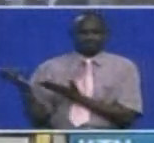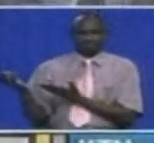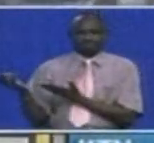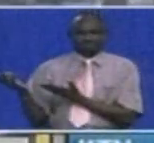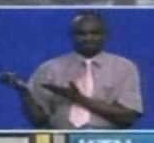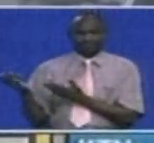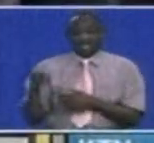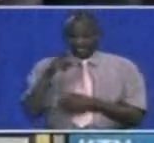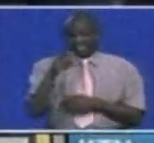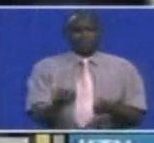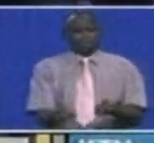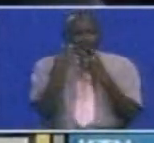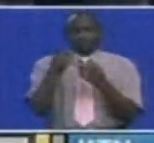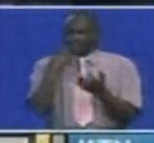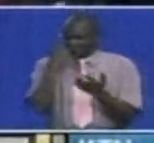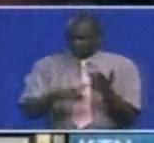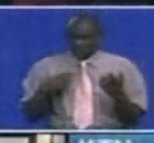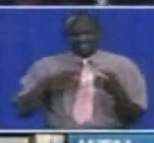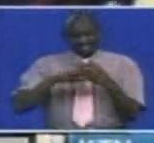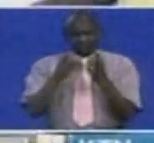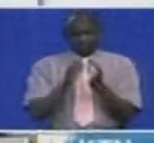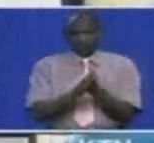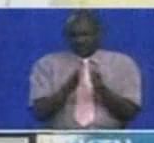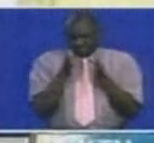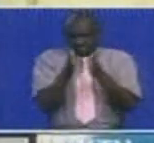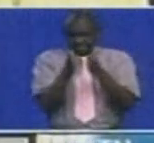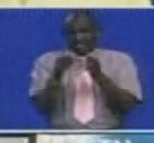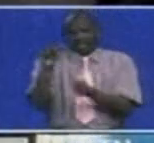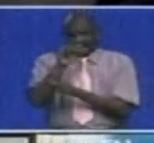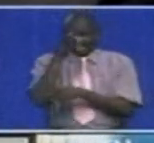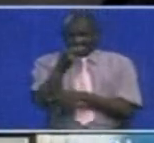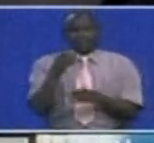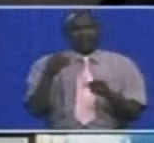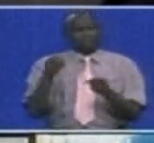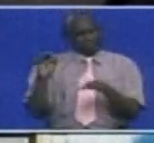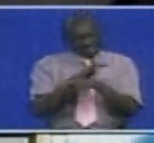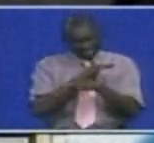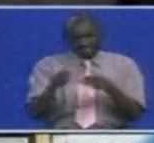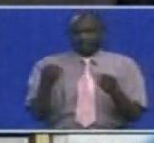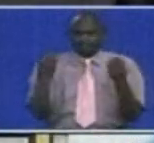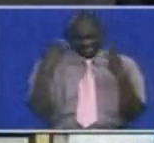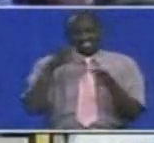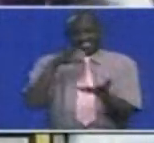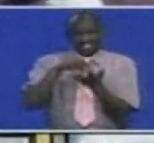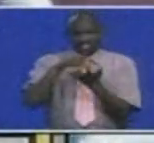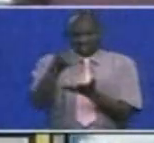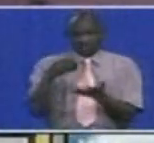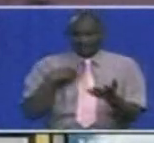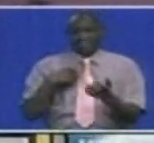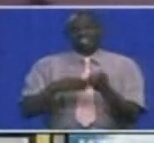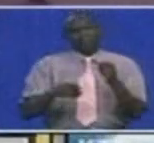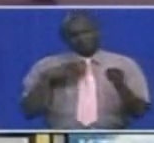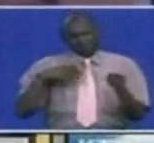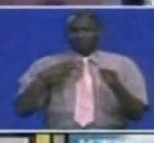The explosions are said to have originated from a parked vehicle at the busy Nyanya bus station, killing at least 70 people